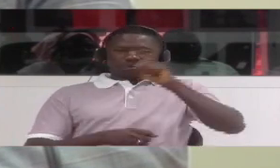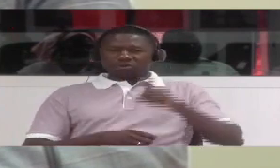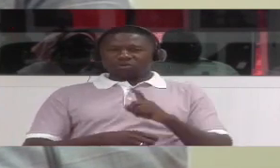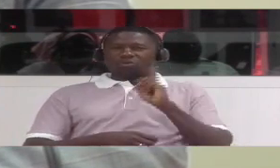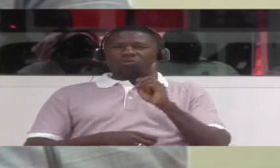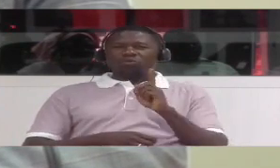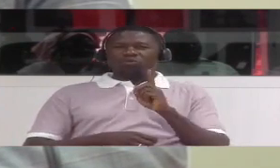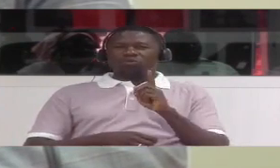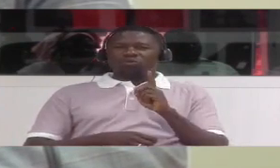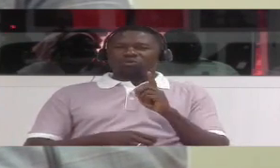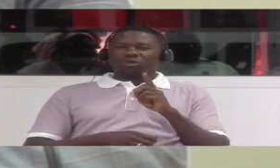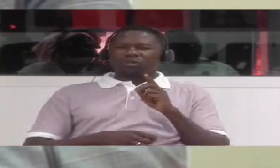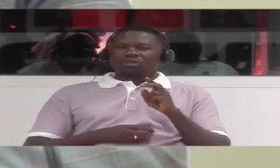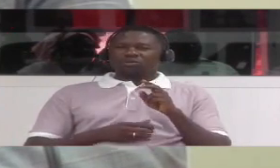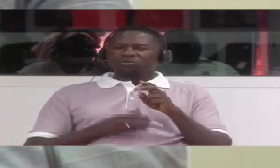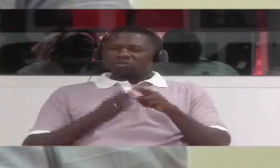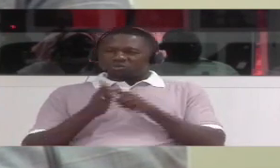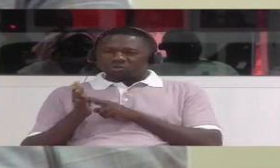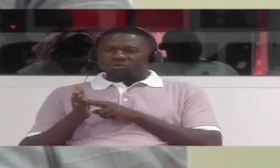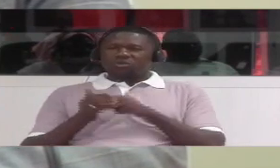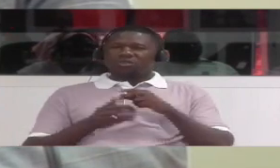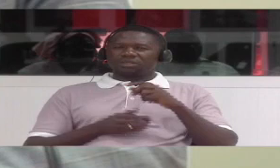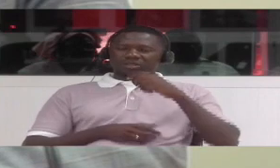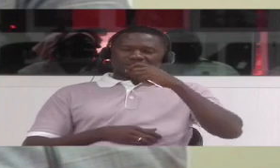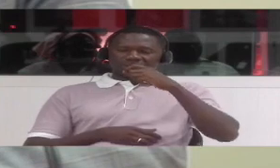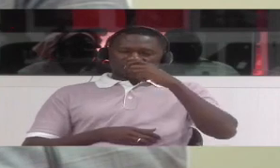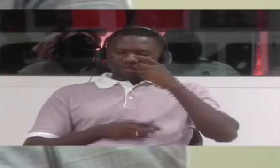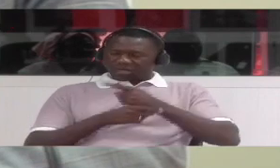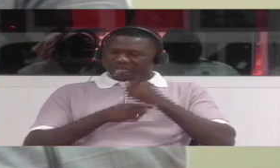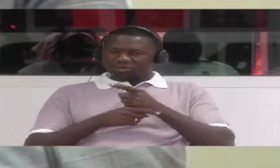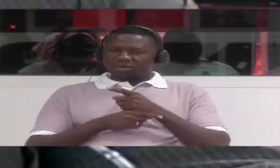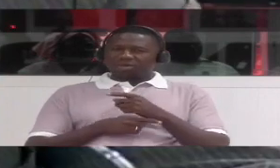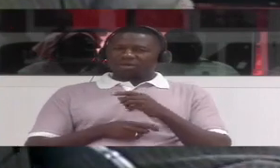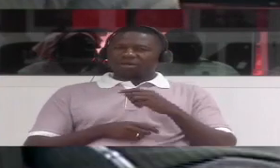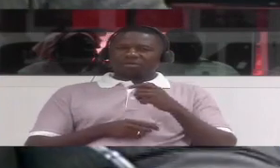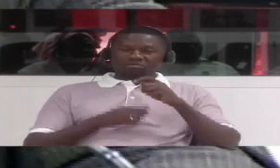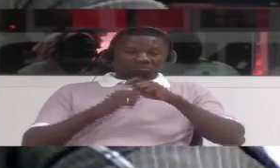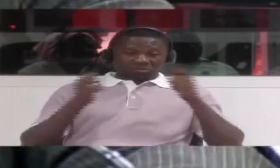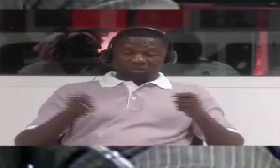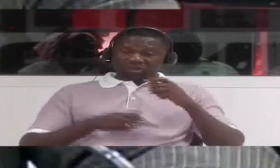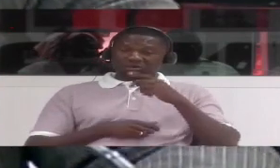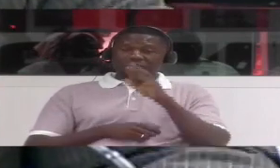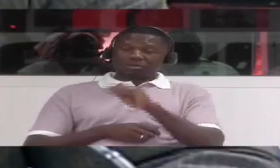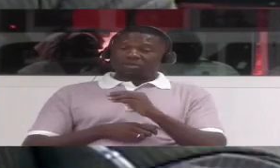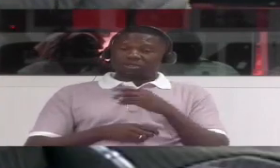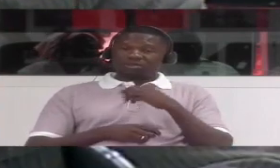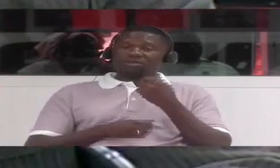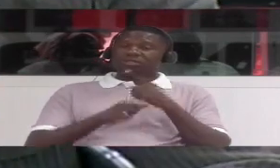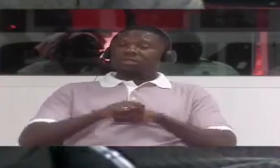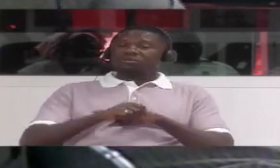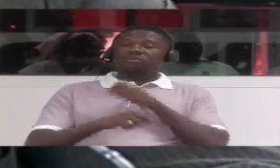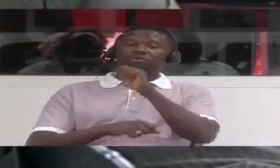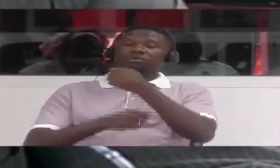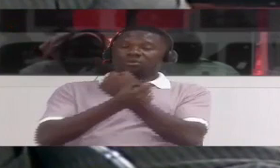Press Union play during your arrest and the detention? Yes, I remember at a time